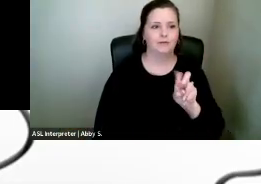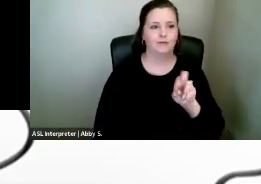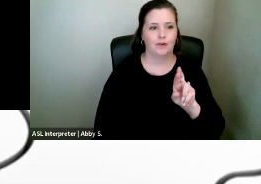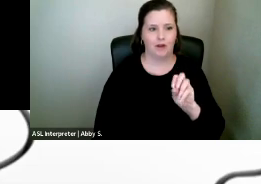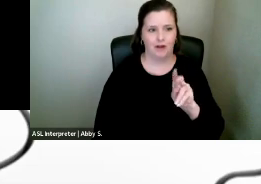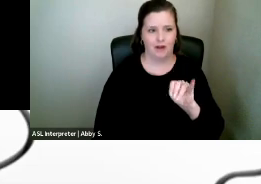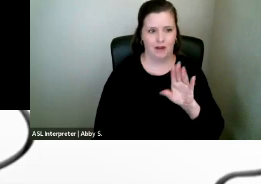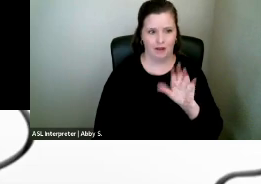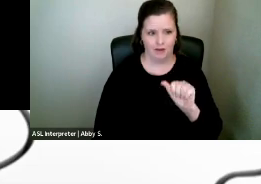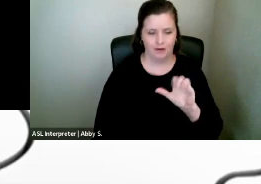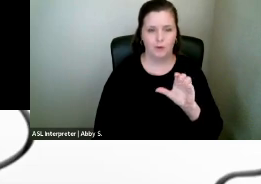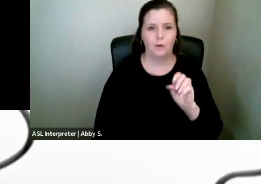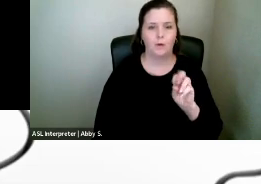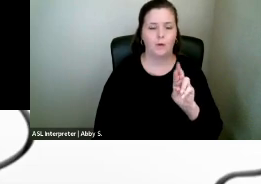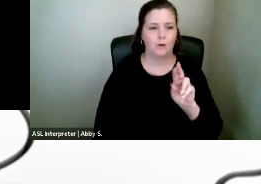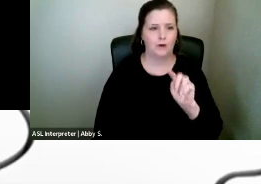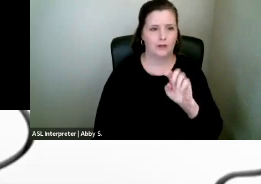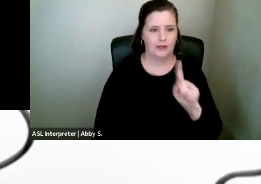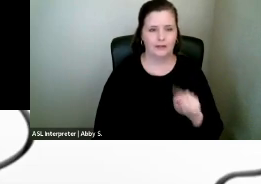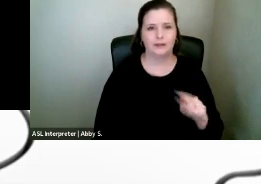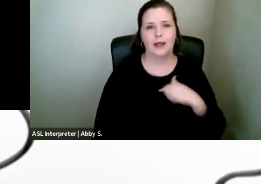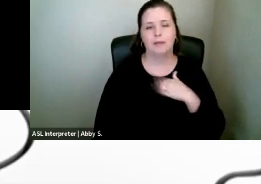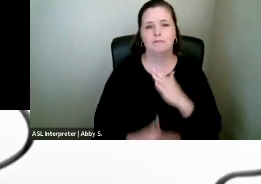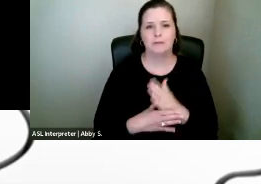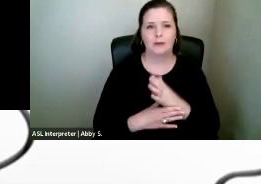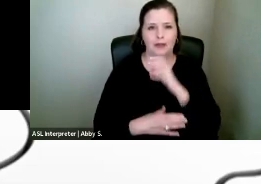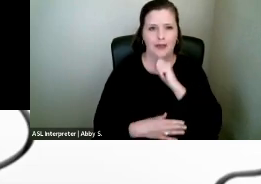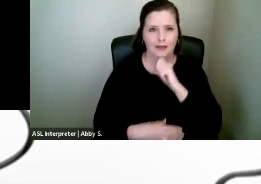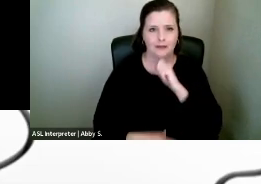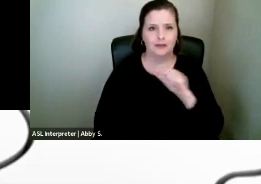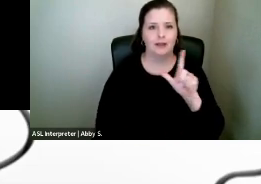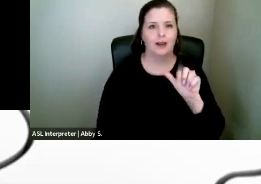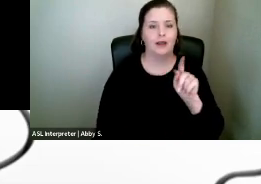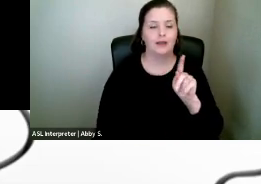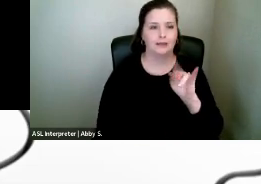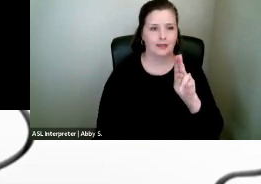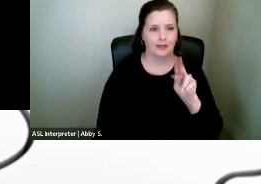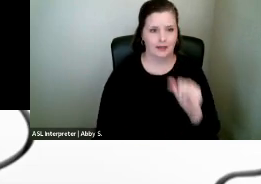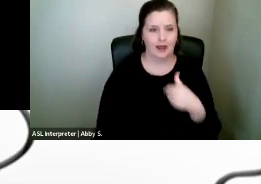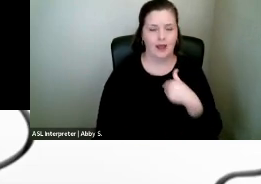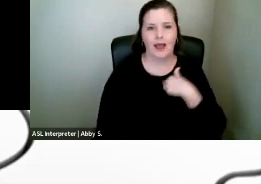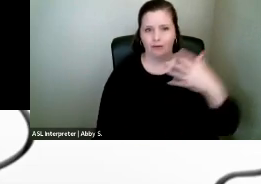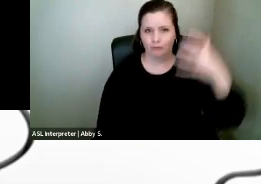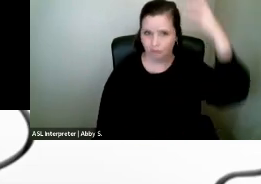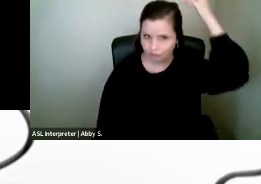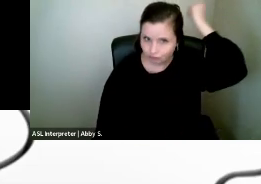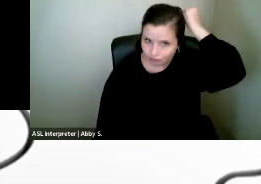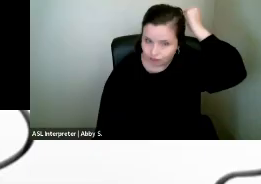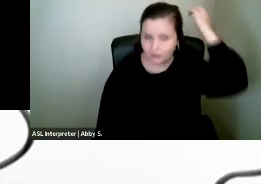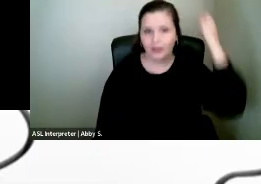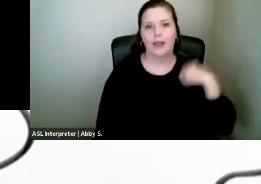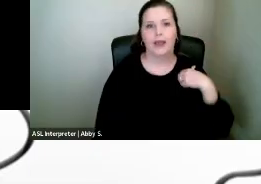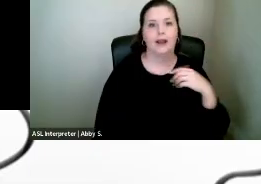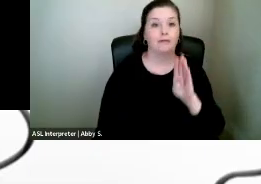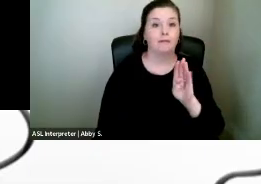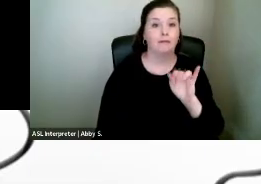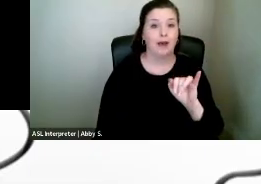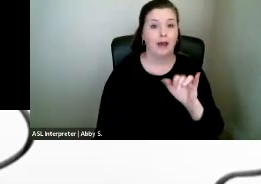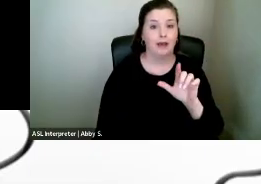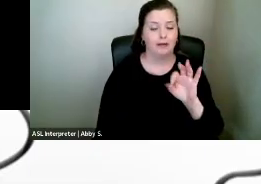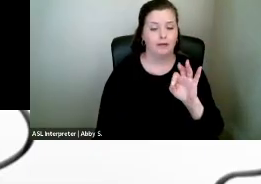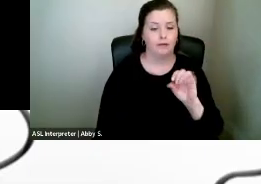wearing my hair in a ponytail. I wear bifocal glasses, and today I am wearing a